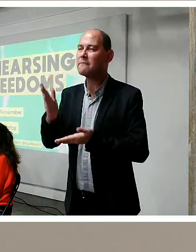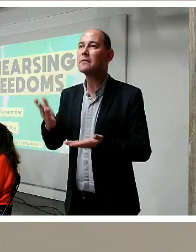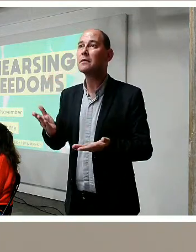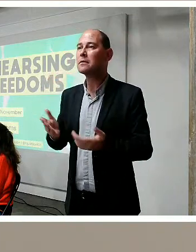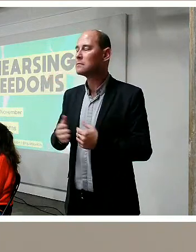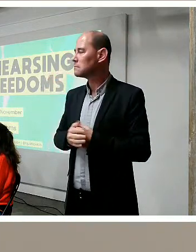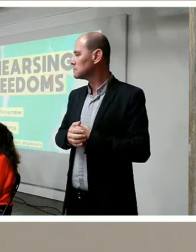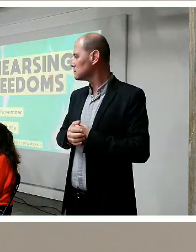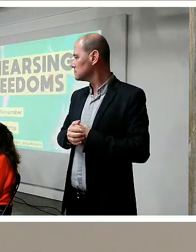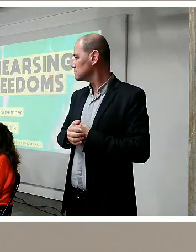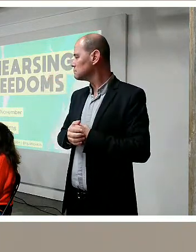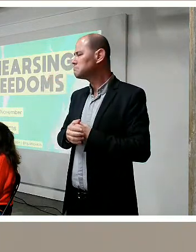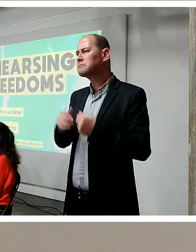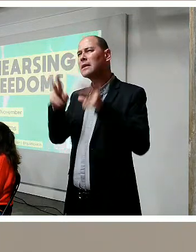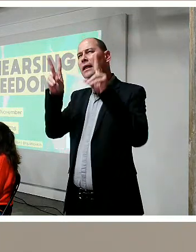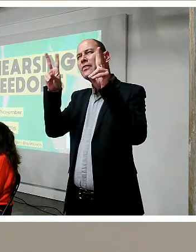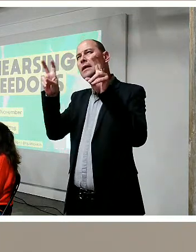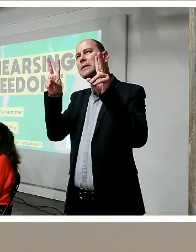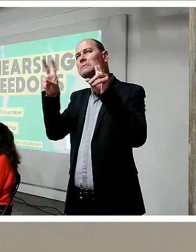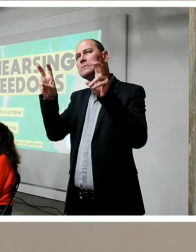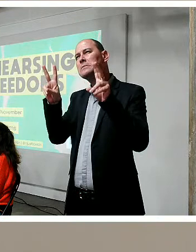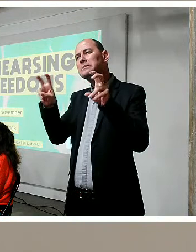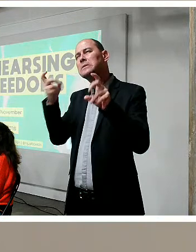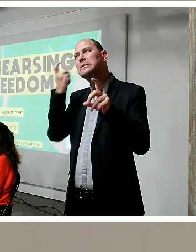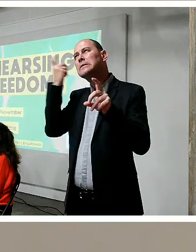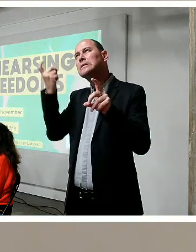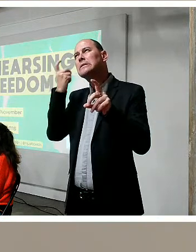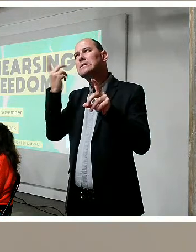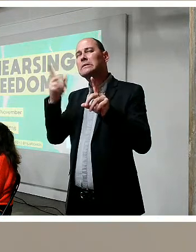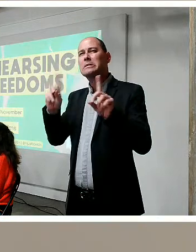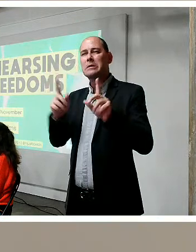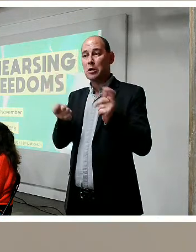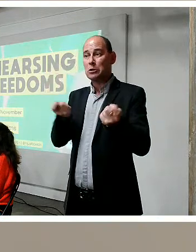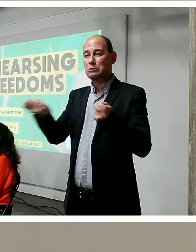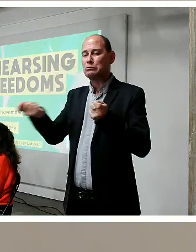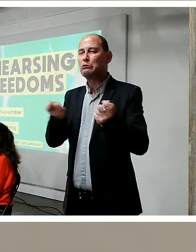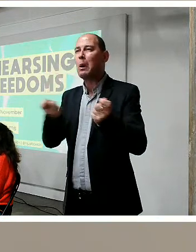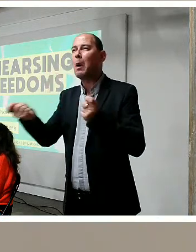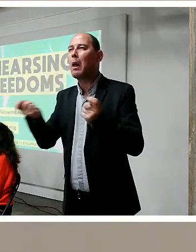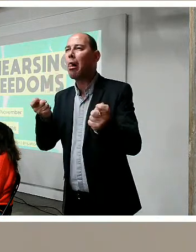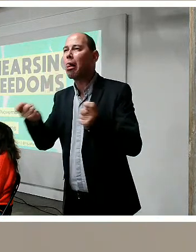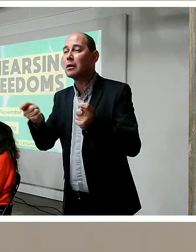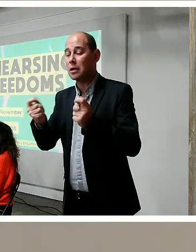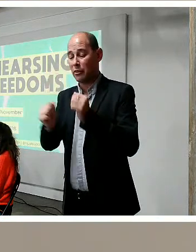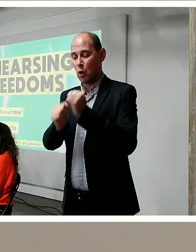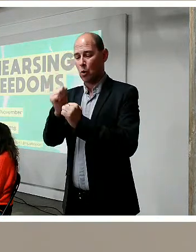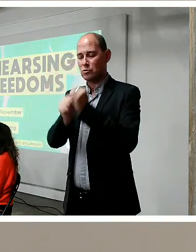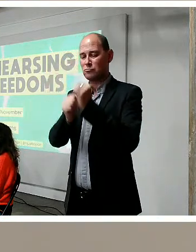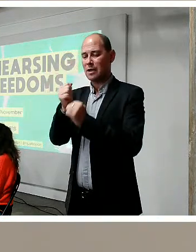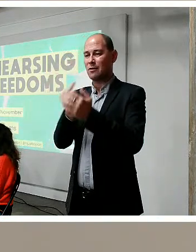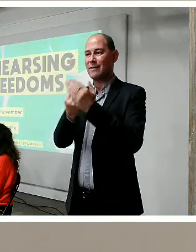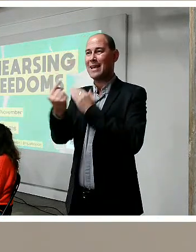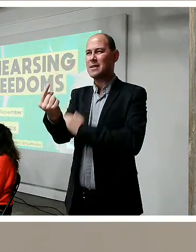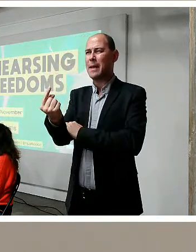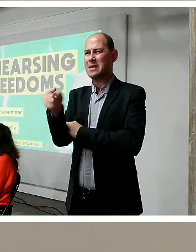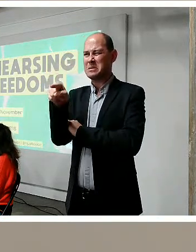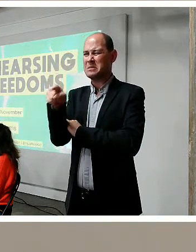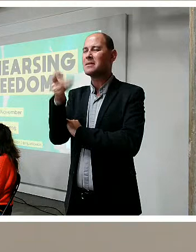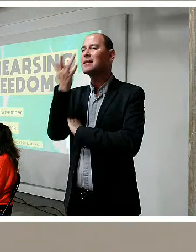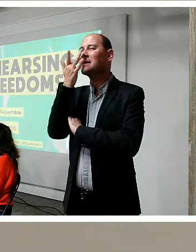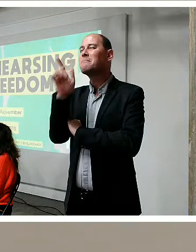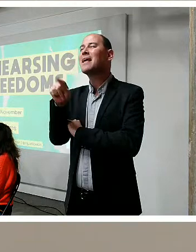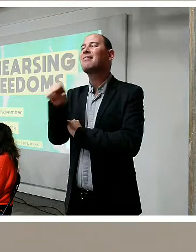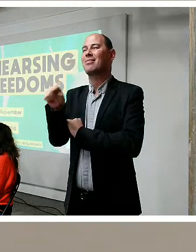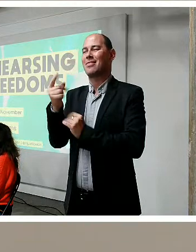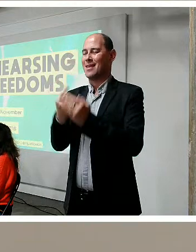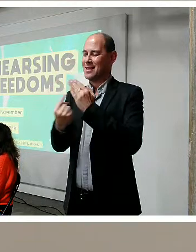The themes that I think about over and over are control and the construct of independence. Independence is a myth and a